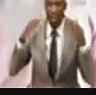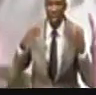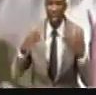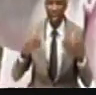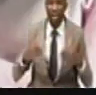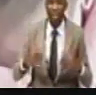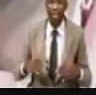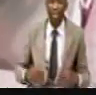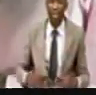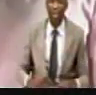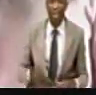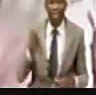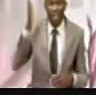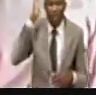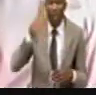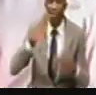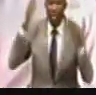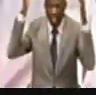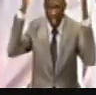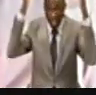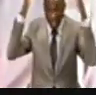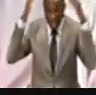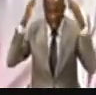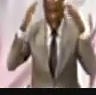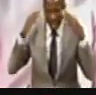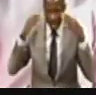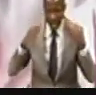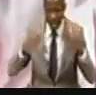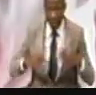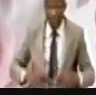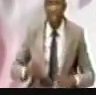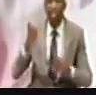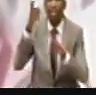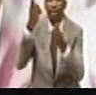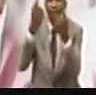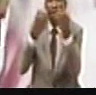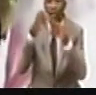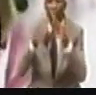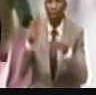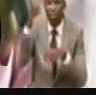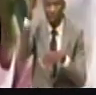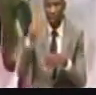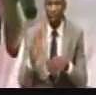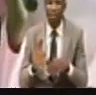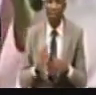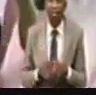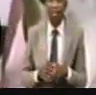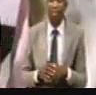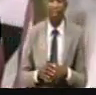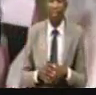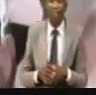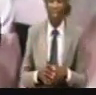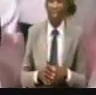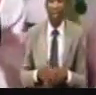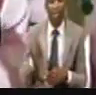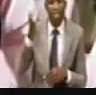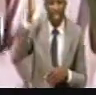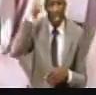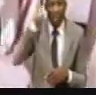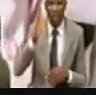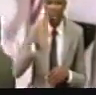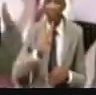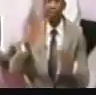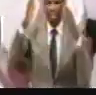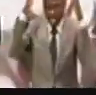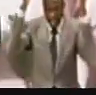of baggage for you in the midst of the shower. Showers. Yes,